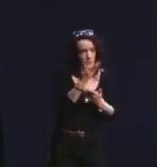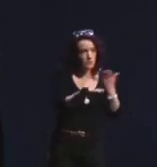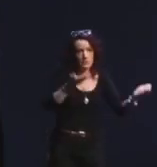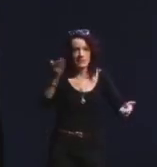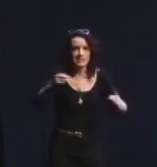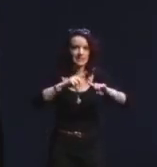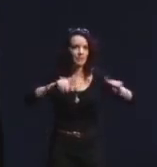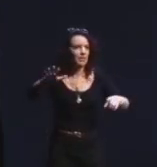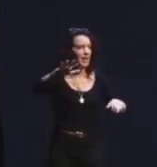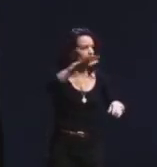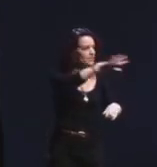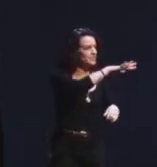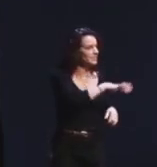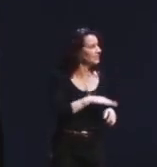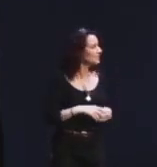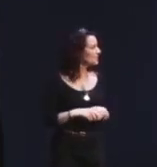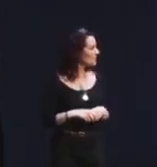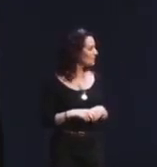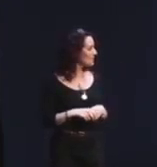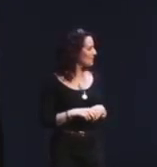realms? Thank you so much, Alex.